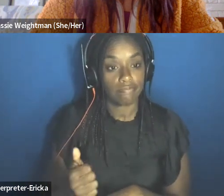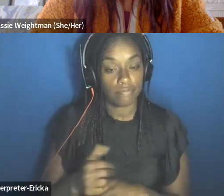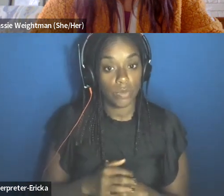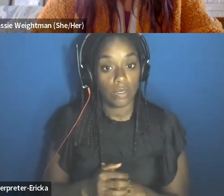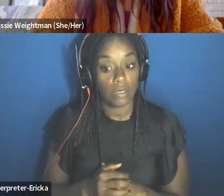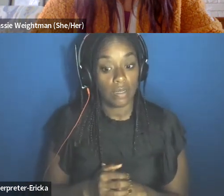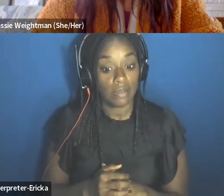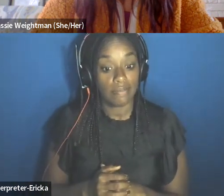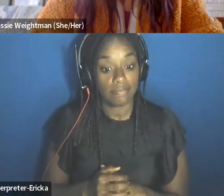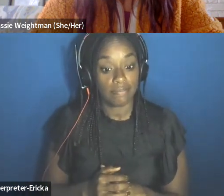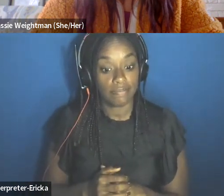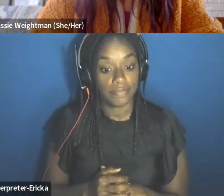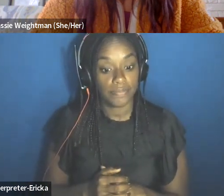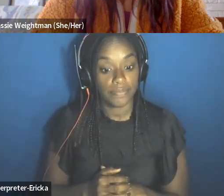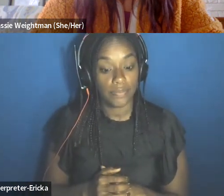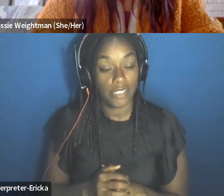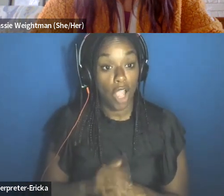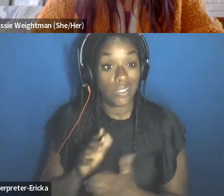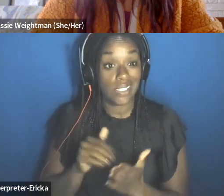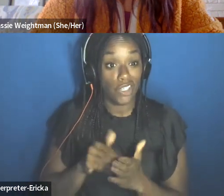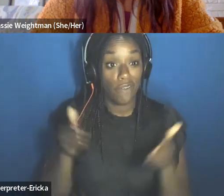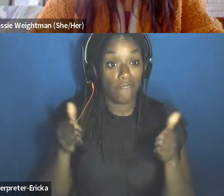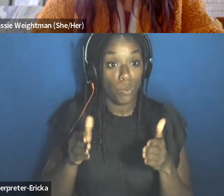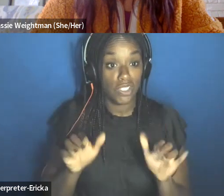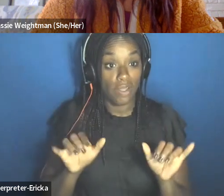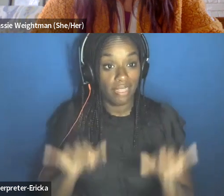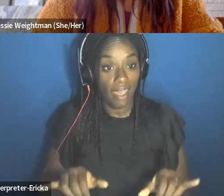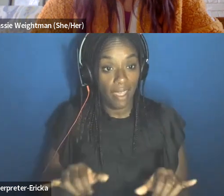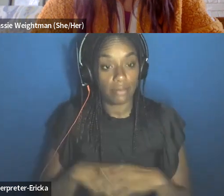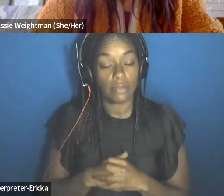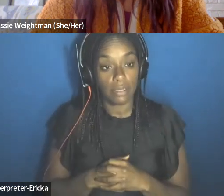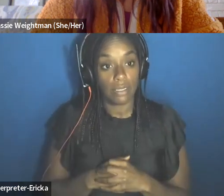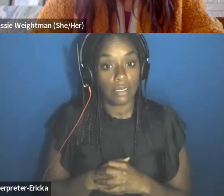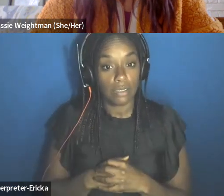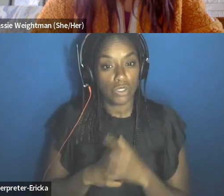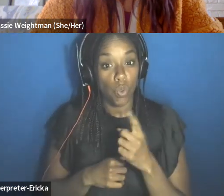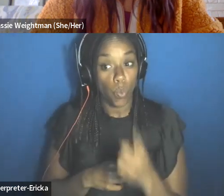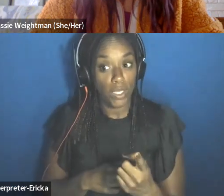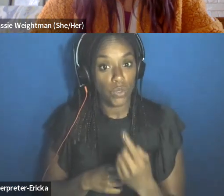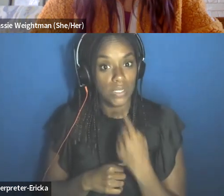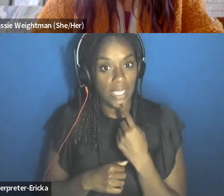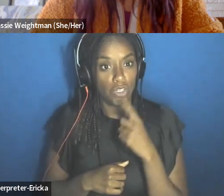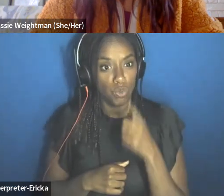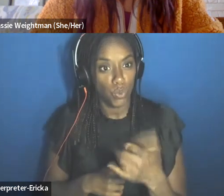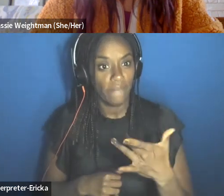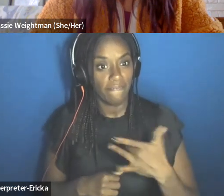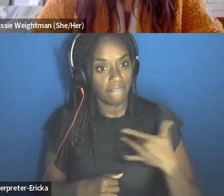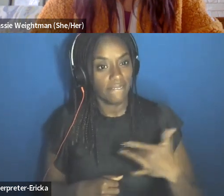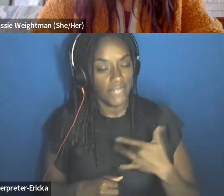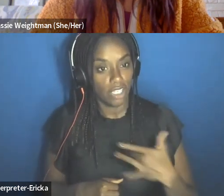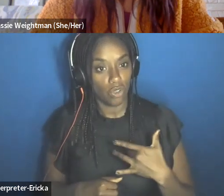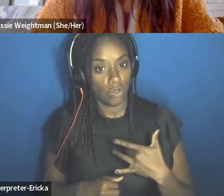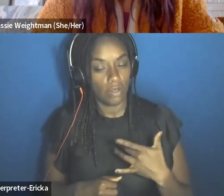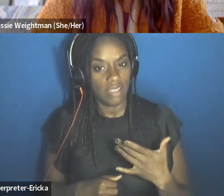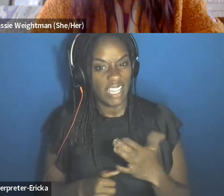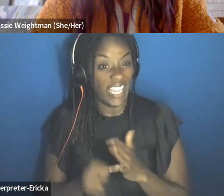we had to focus more on that. So when you ask the question, do you feel like, emphasis on do